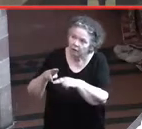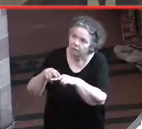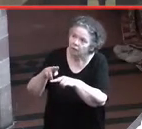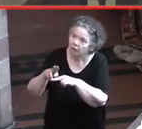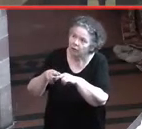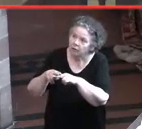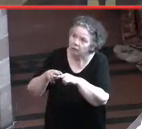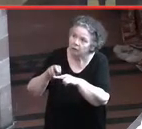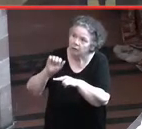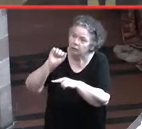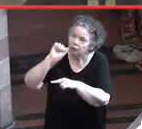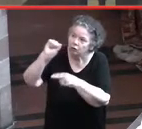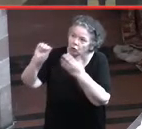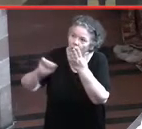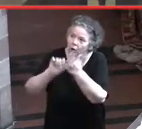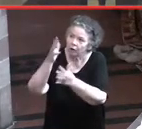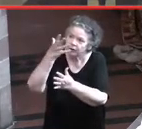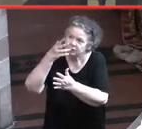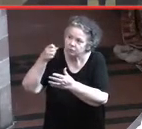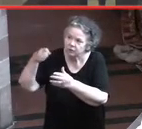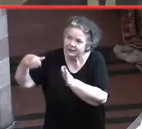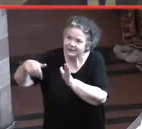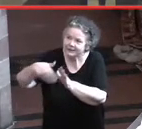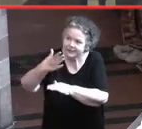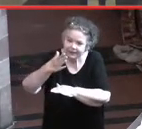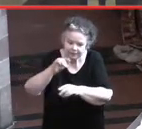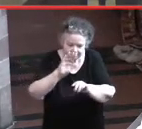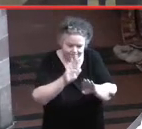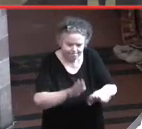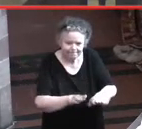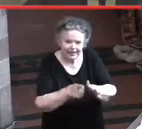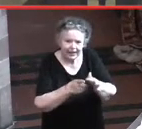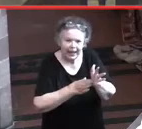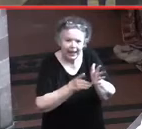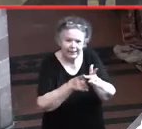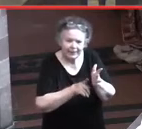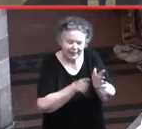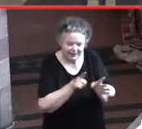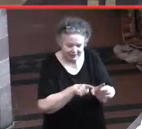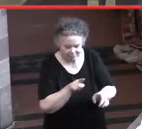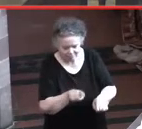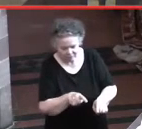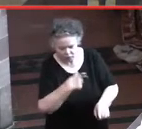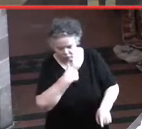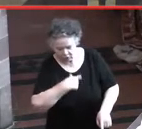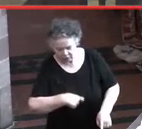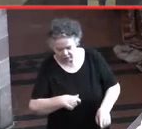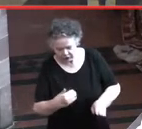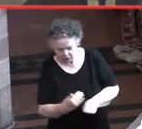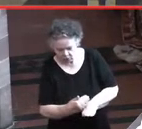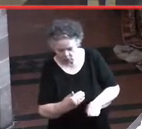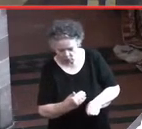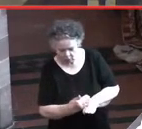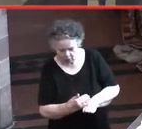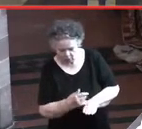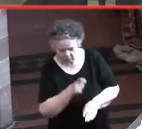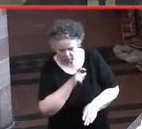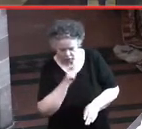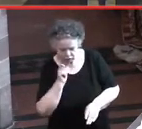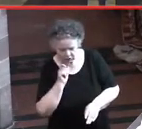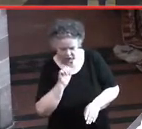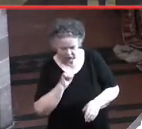Father, send the Holy Spirit upon Emily for the office and work of a